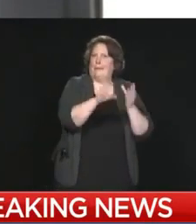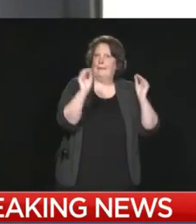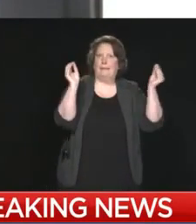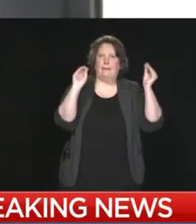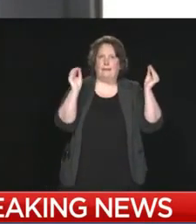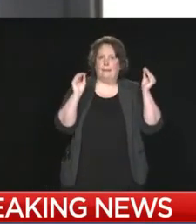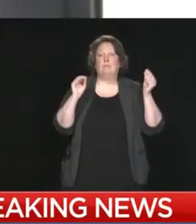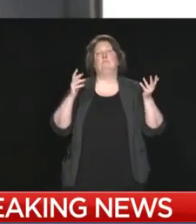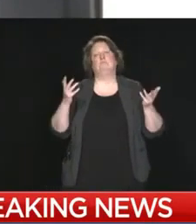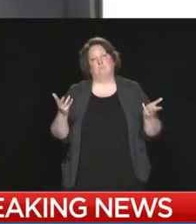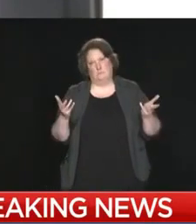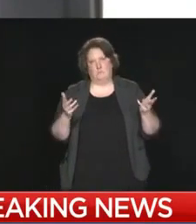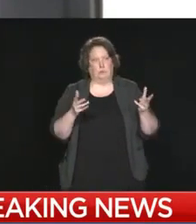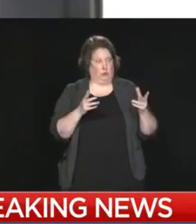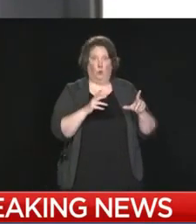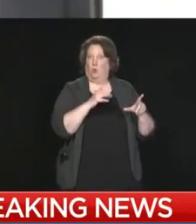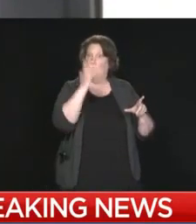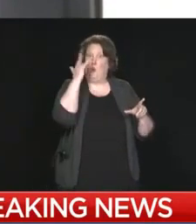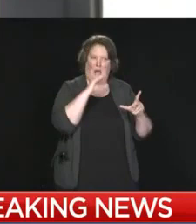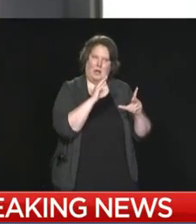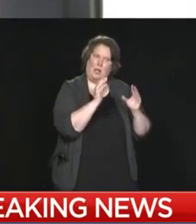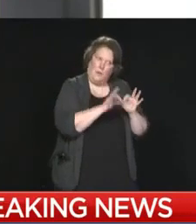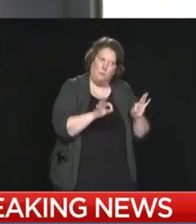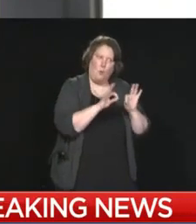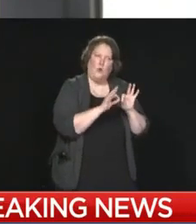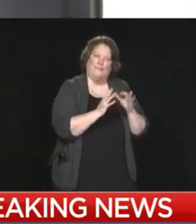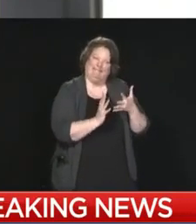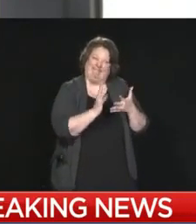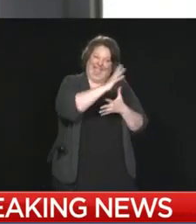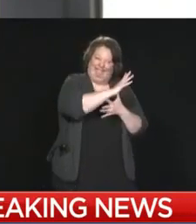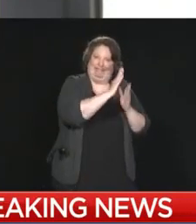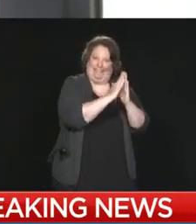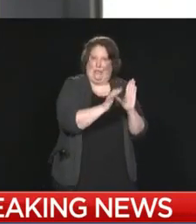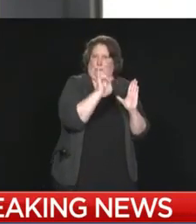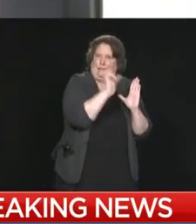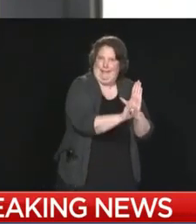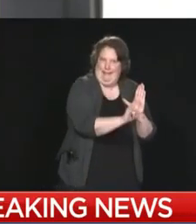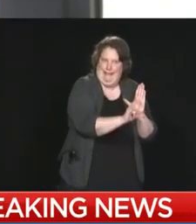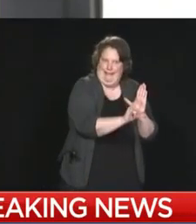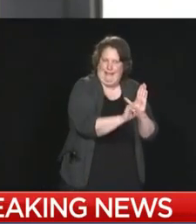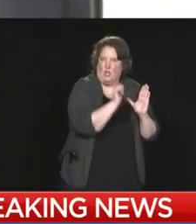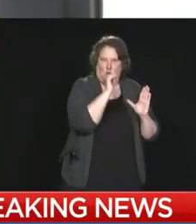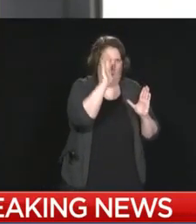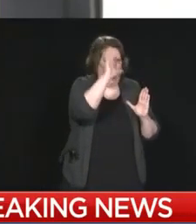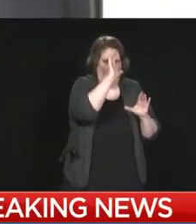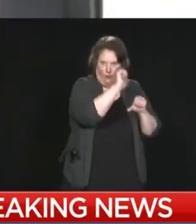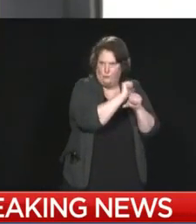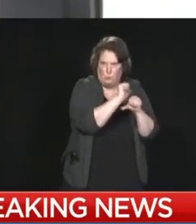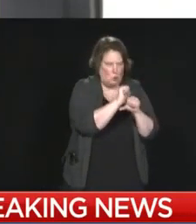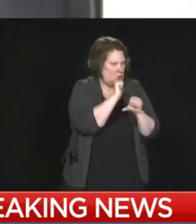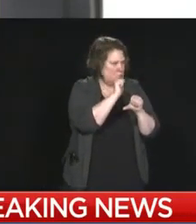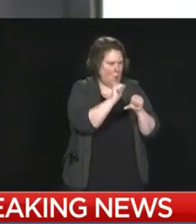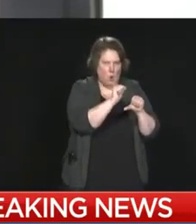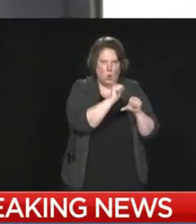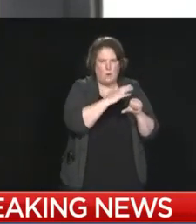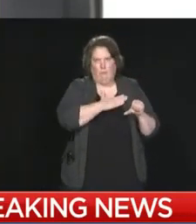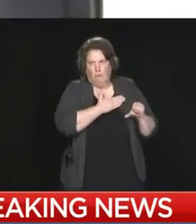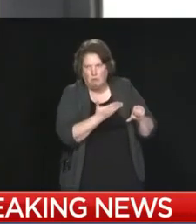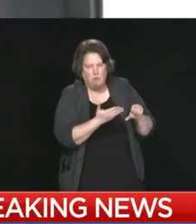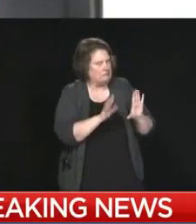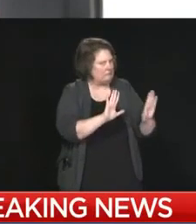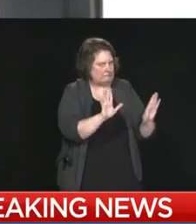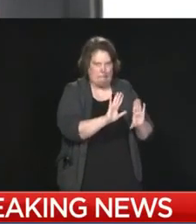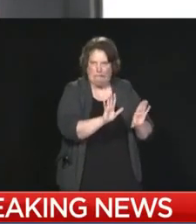these people to stay home. We needed for them not to try to go and seek work in the middle of